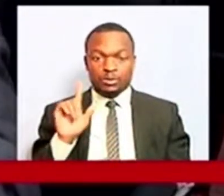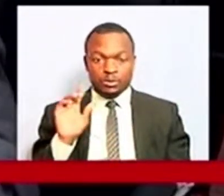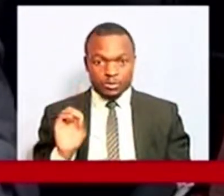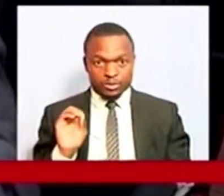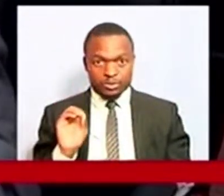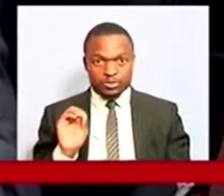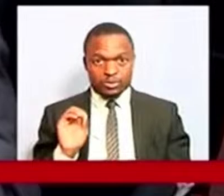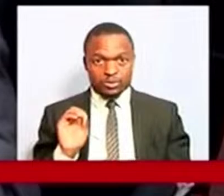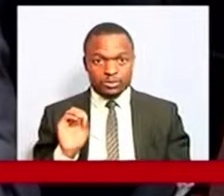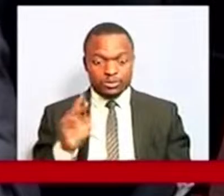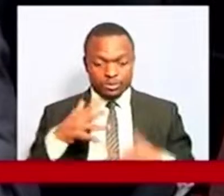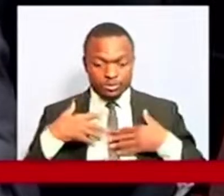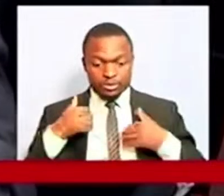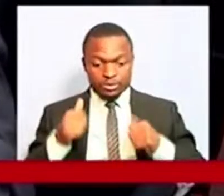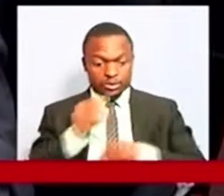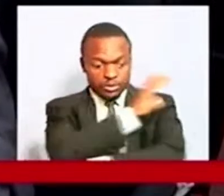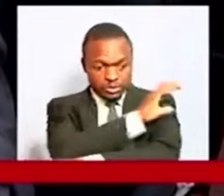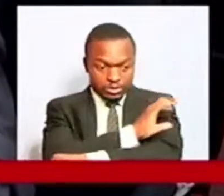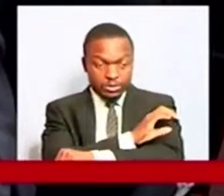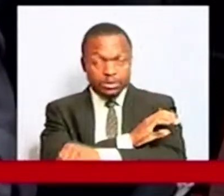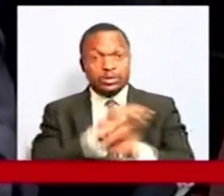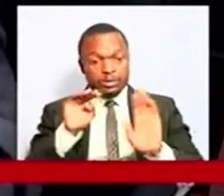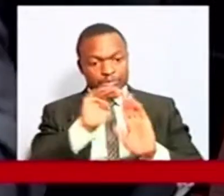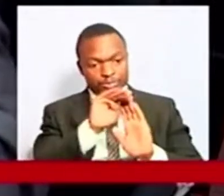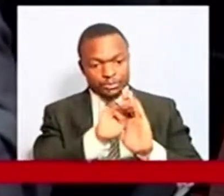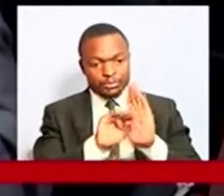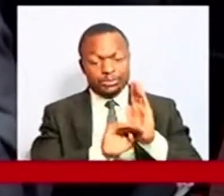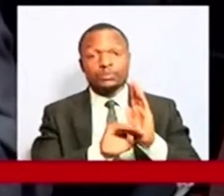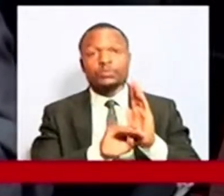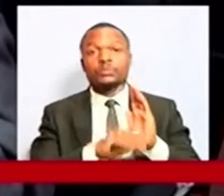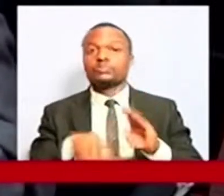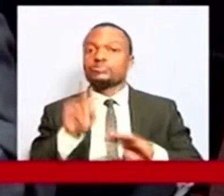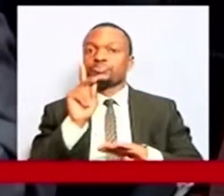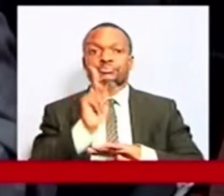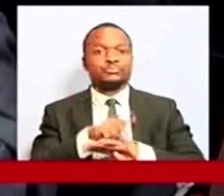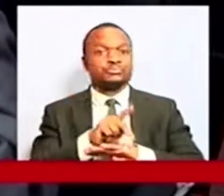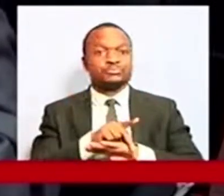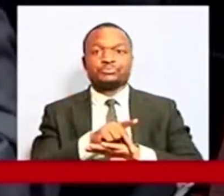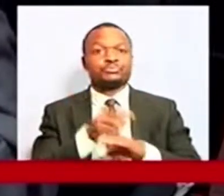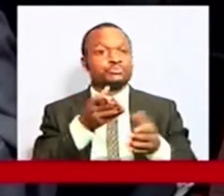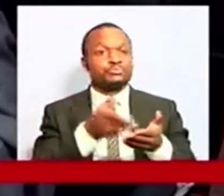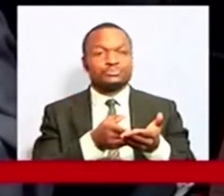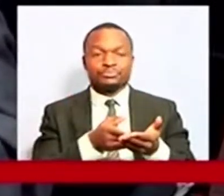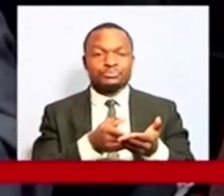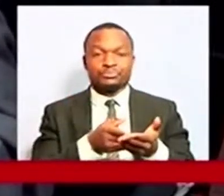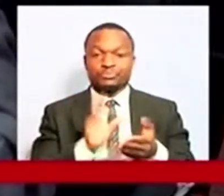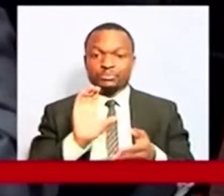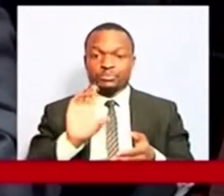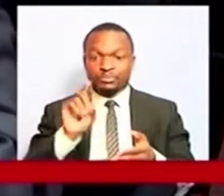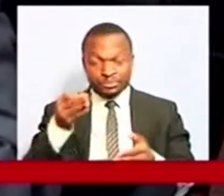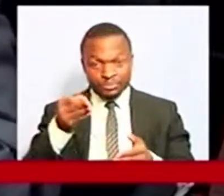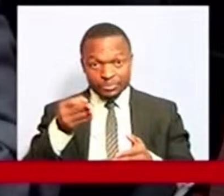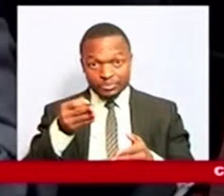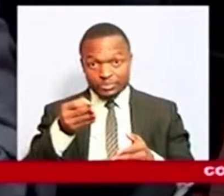list, even including the list that the CDFC.